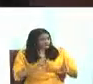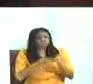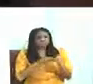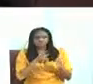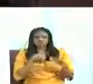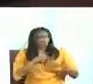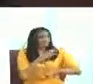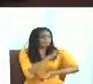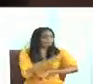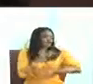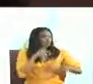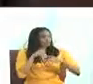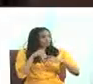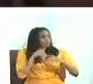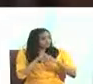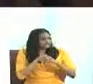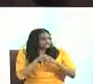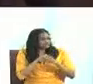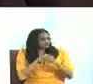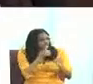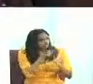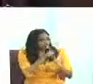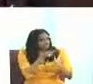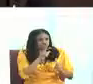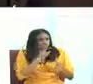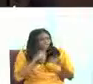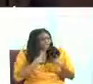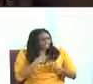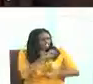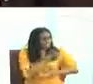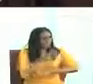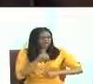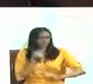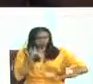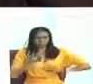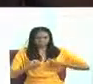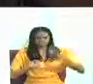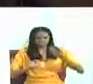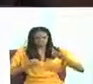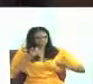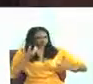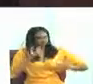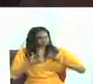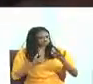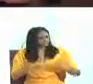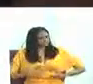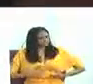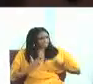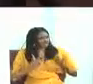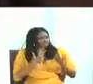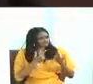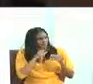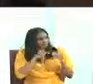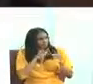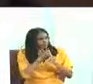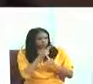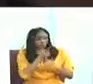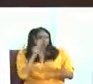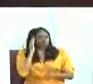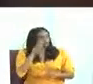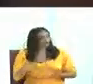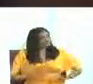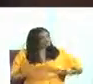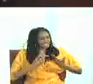tongue. You have the power to speak life over yourself. You shall live and not